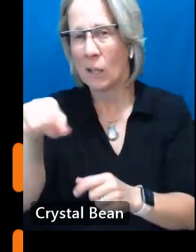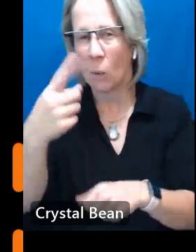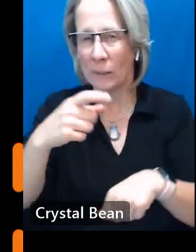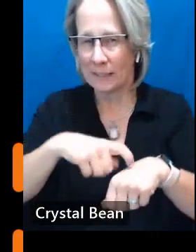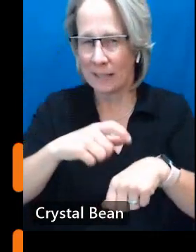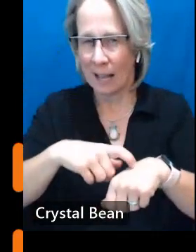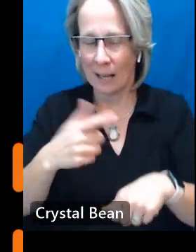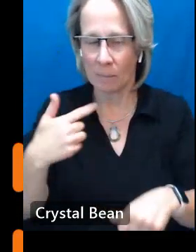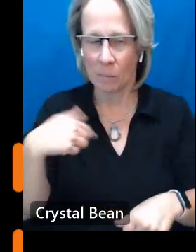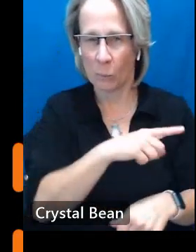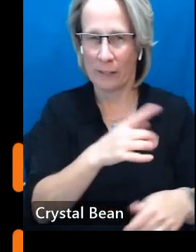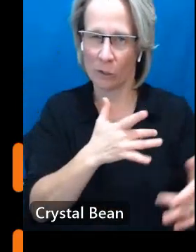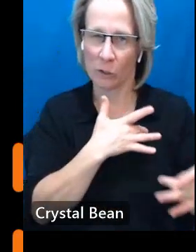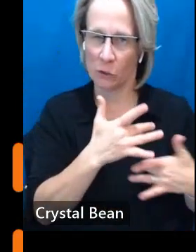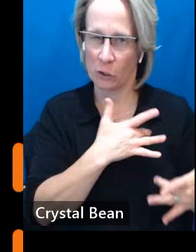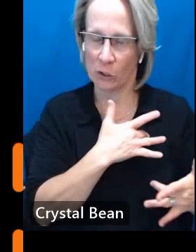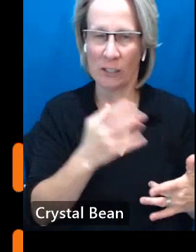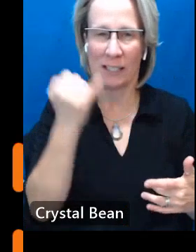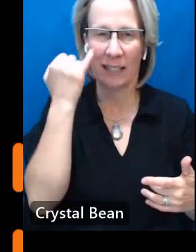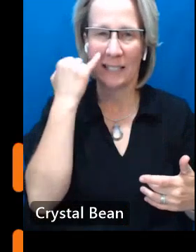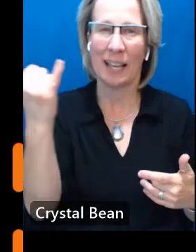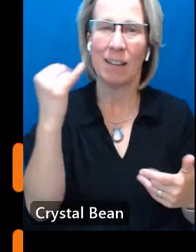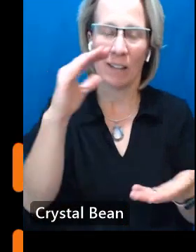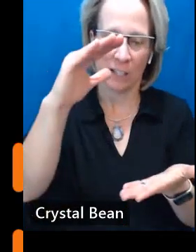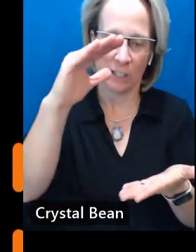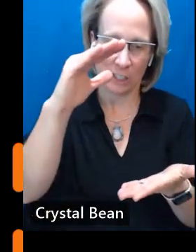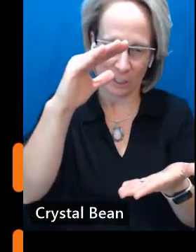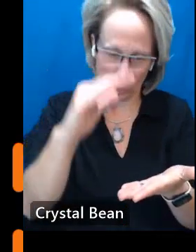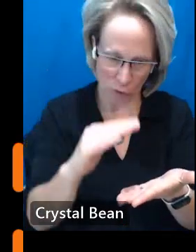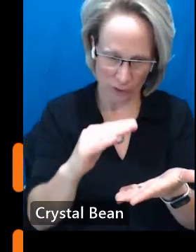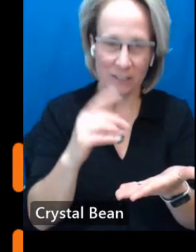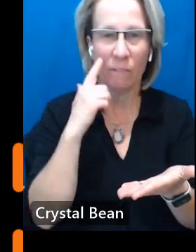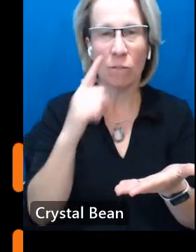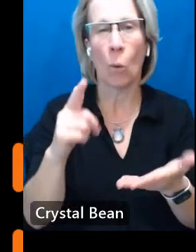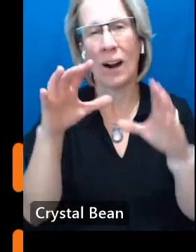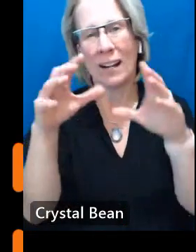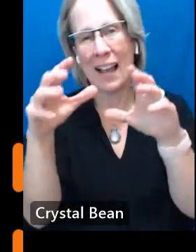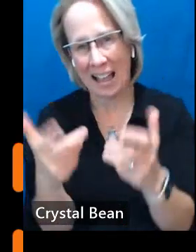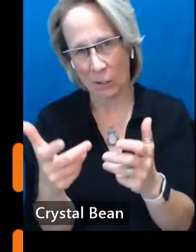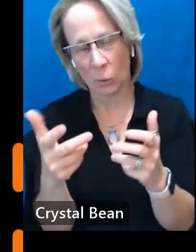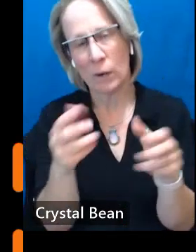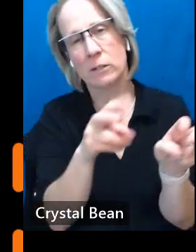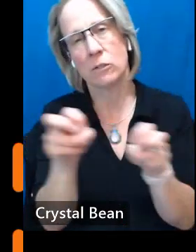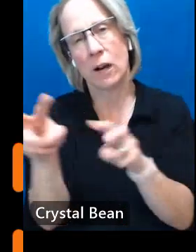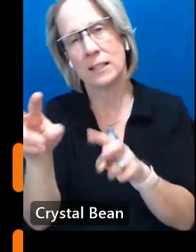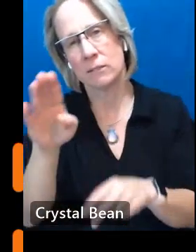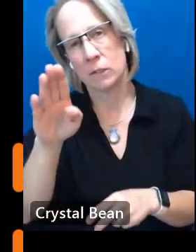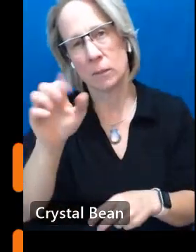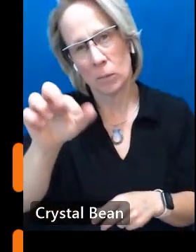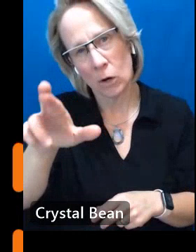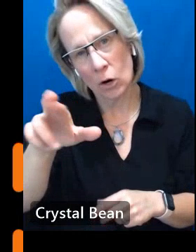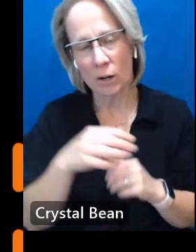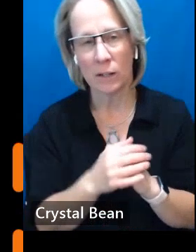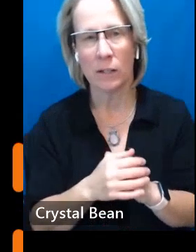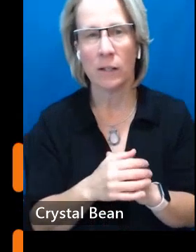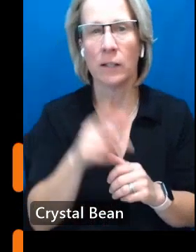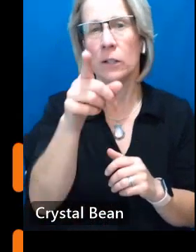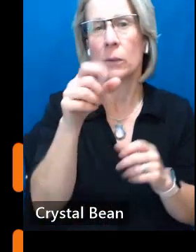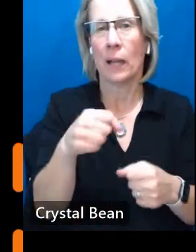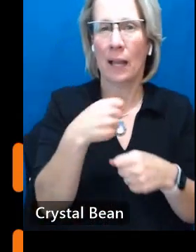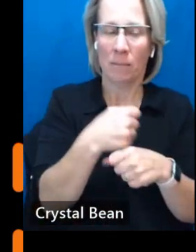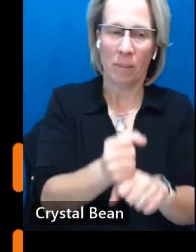those decreases for category transfer bars. Okay. So you can create journals and share yourselves to set up your budgets.